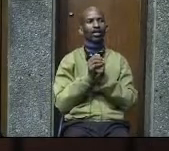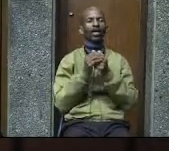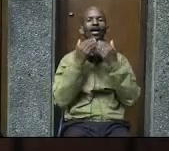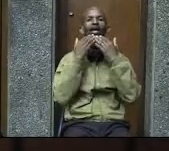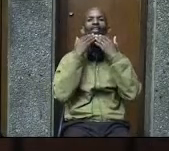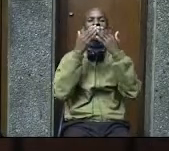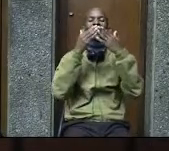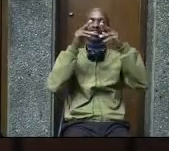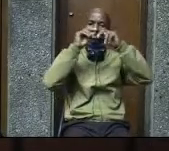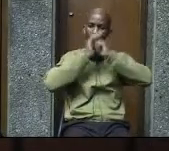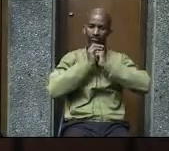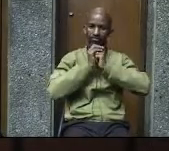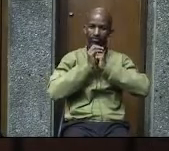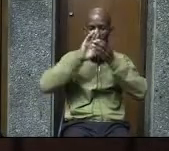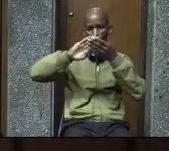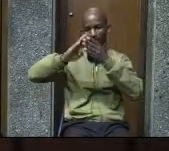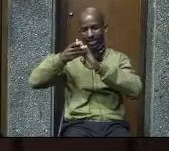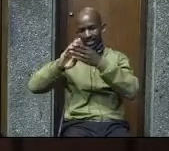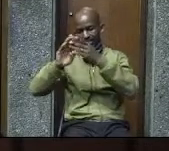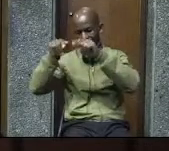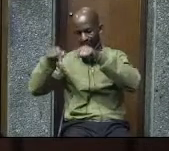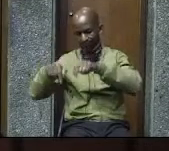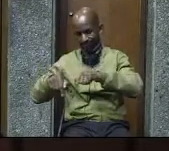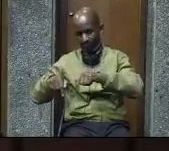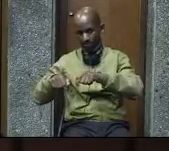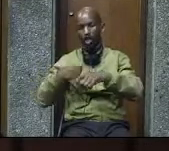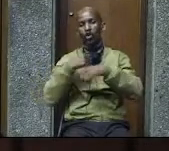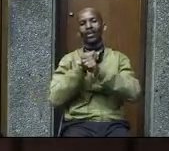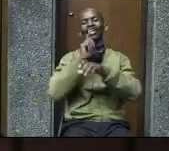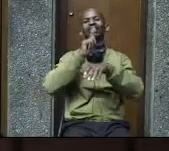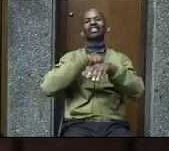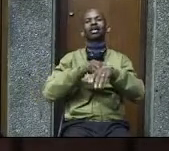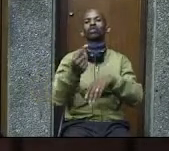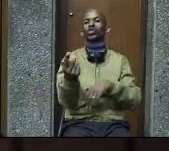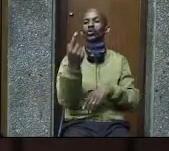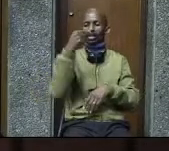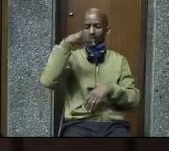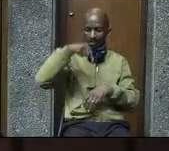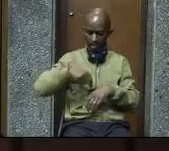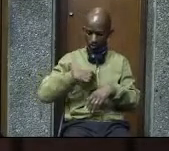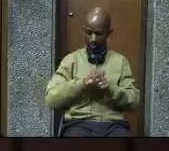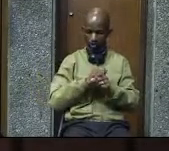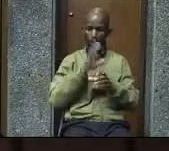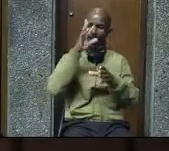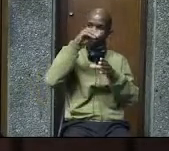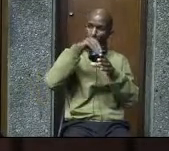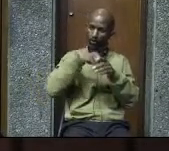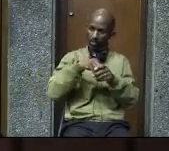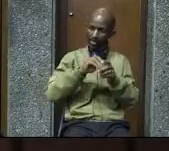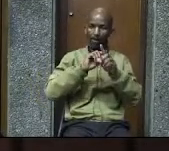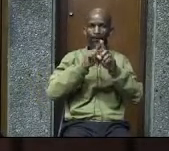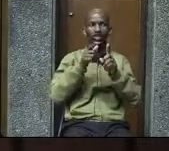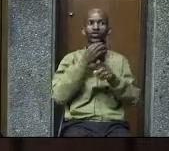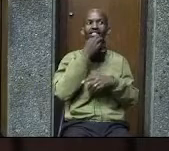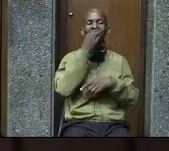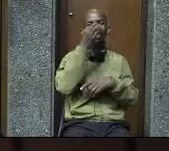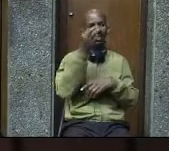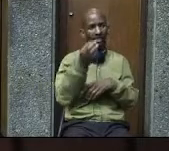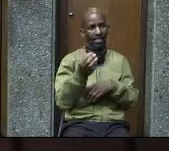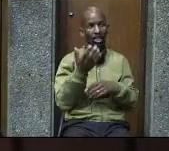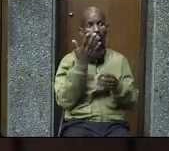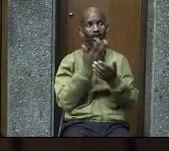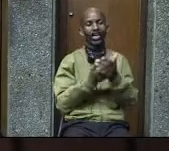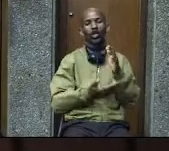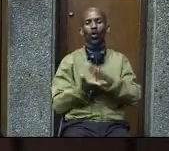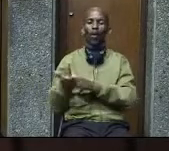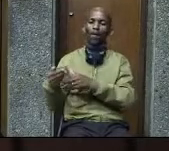leboge setšhaba sa rona gore you make time you came you made your inputs but you are saying you can still